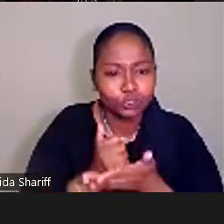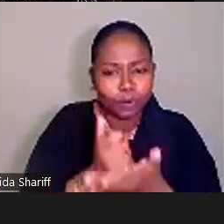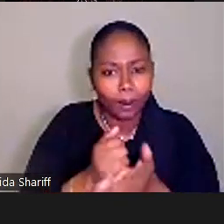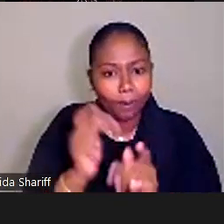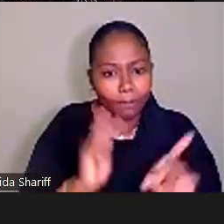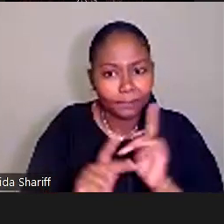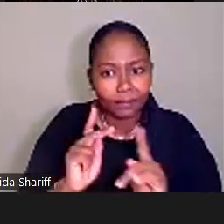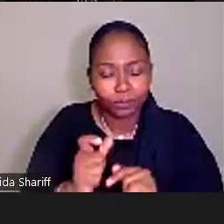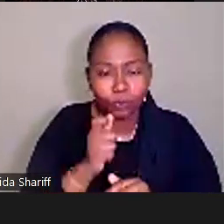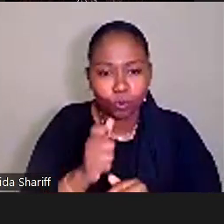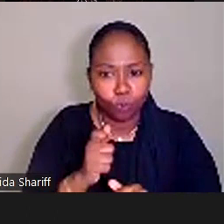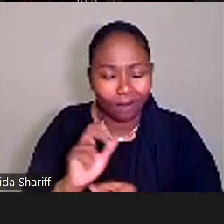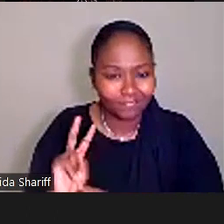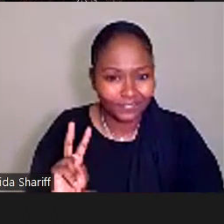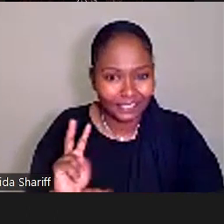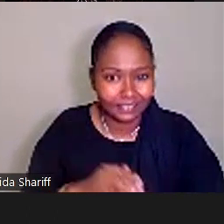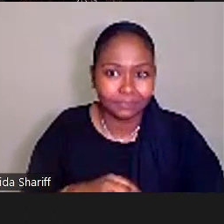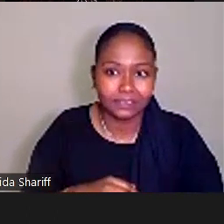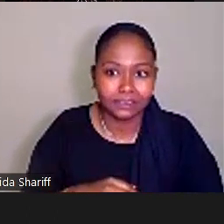of elder crime and abuse.